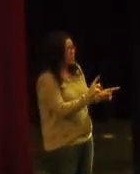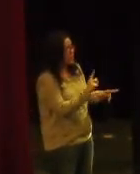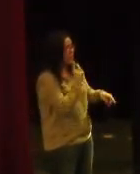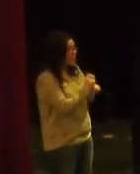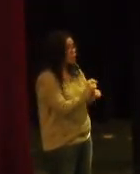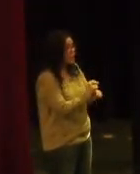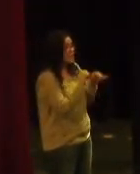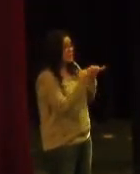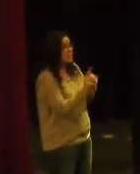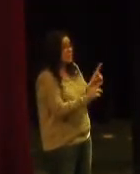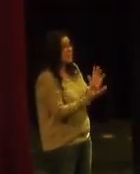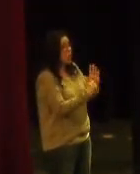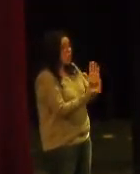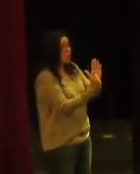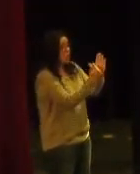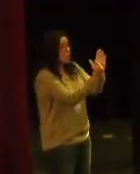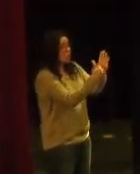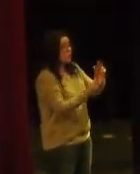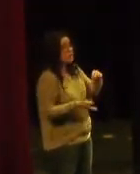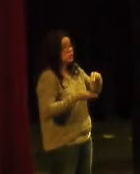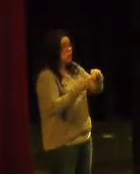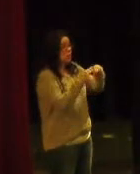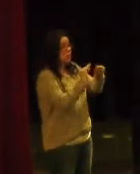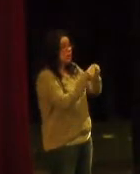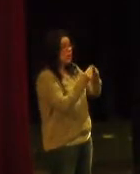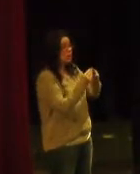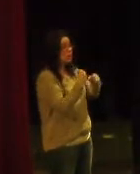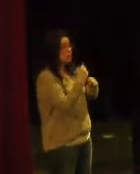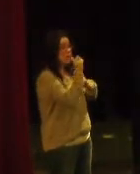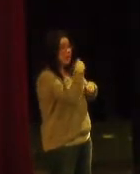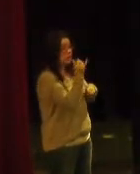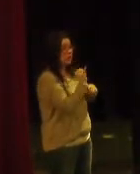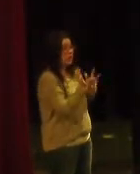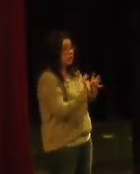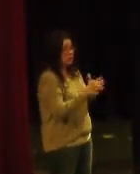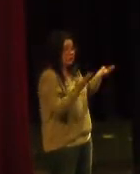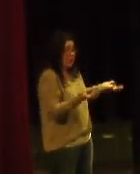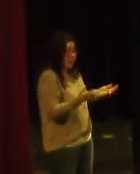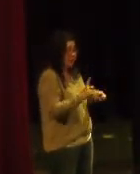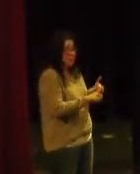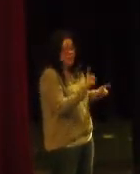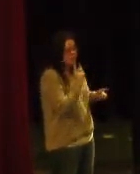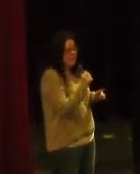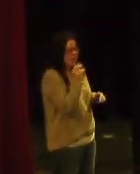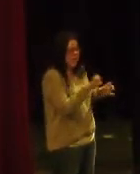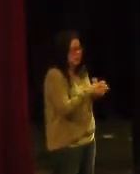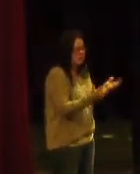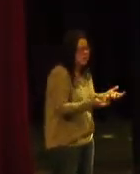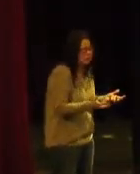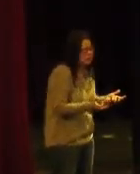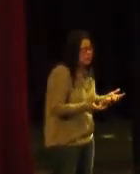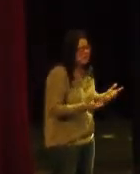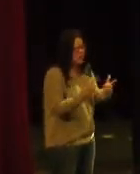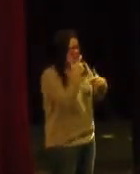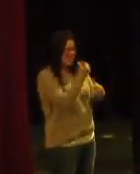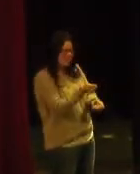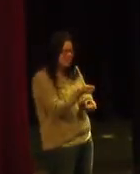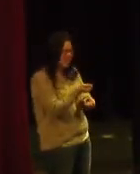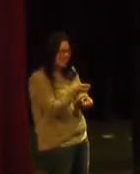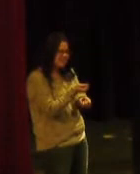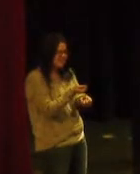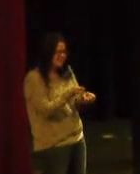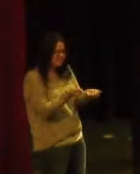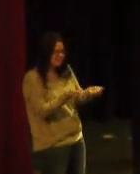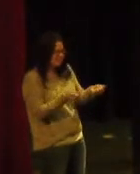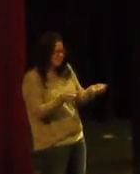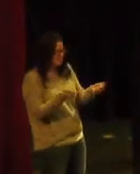over and over again, to build the numbers to make it look like you're really doing a lot. But in essence, you're not doing much. So it's interesting how it's